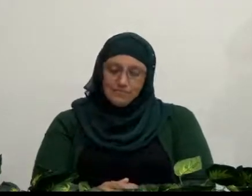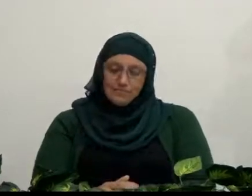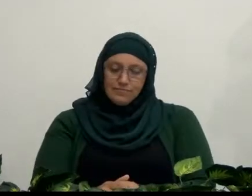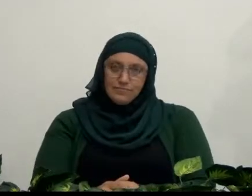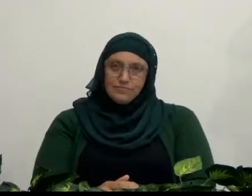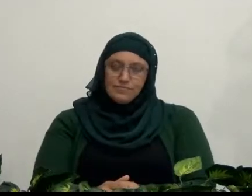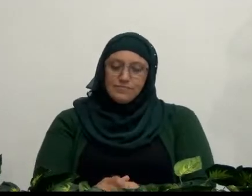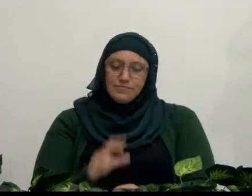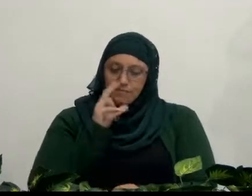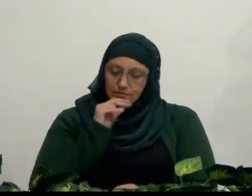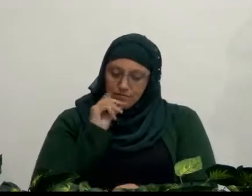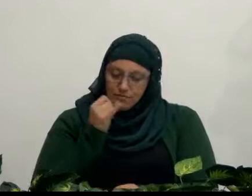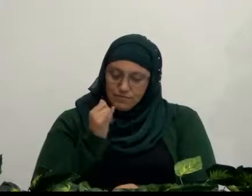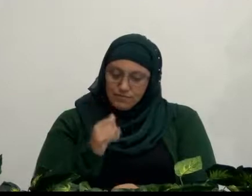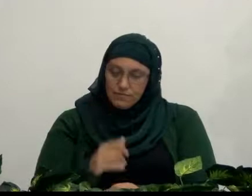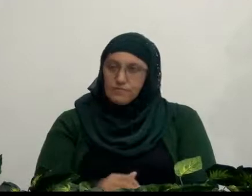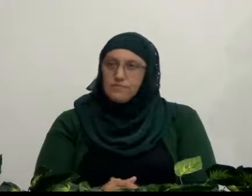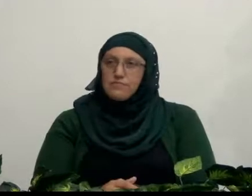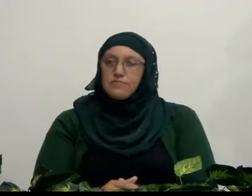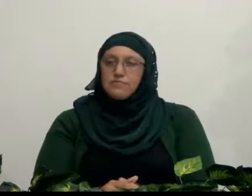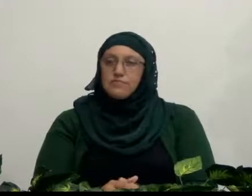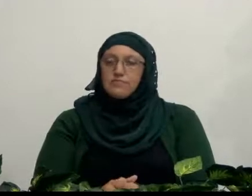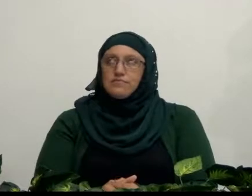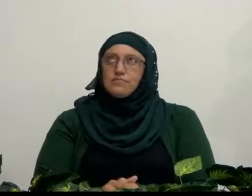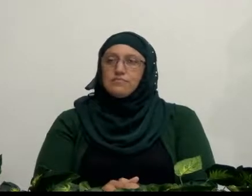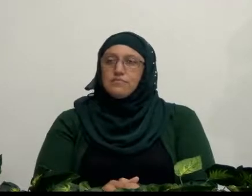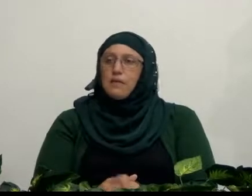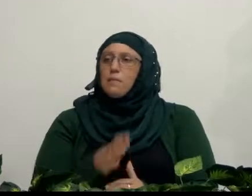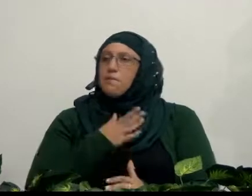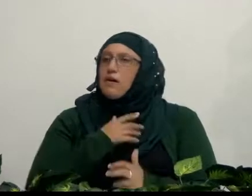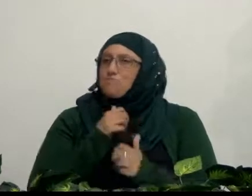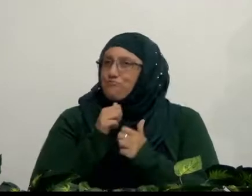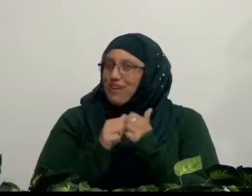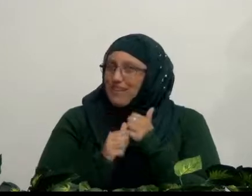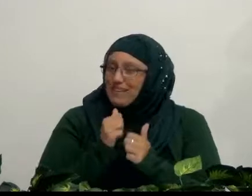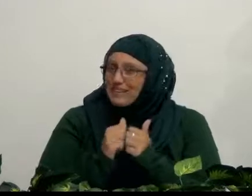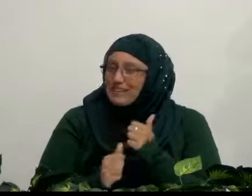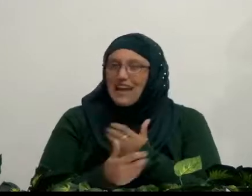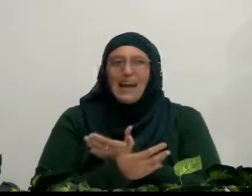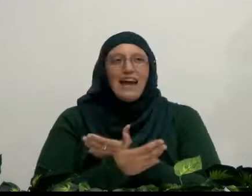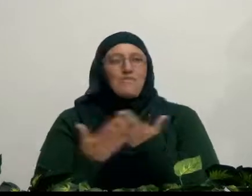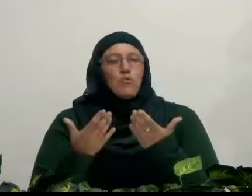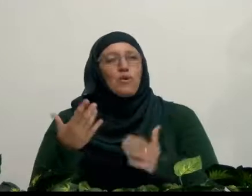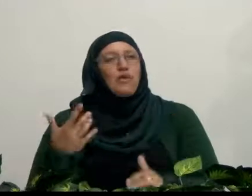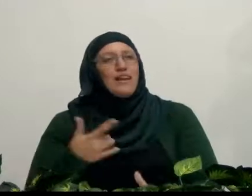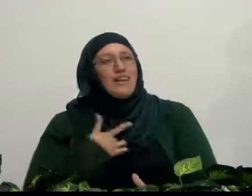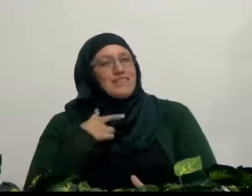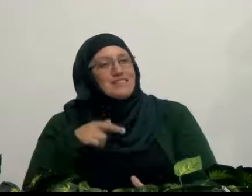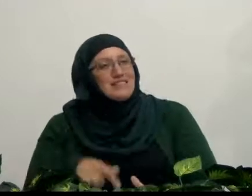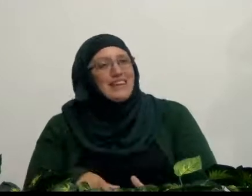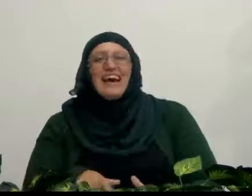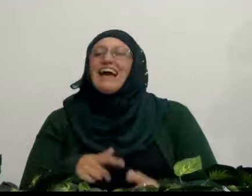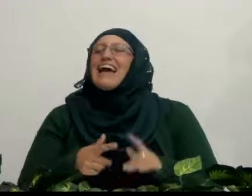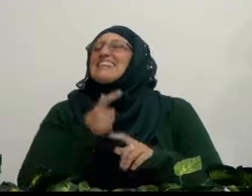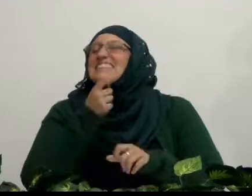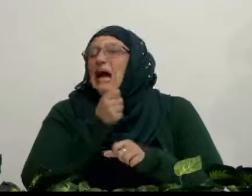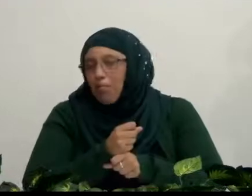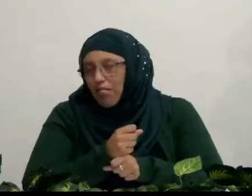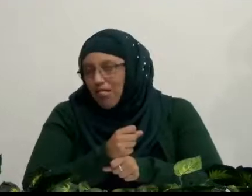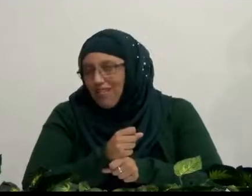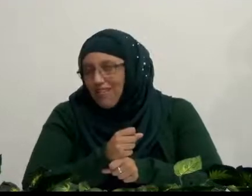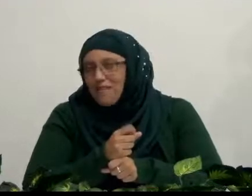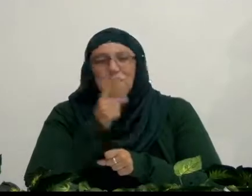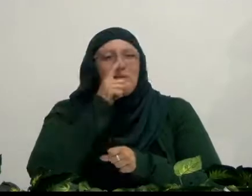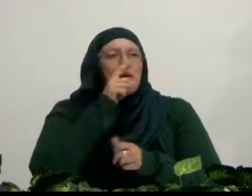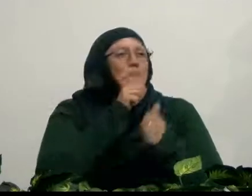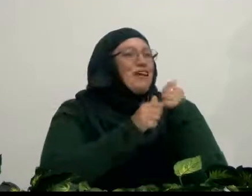fillah akhawain akhawain." Brothers, every resident, every citizen of Sydney, I'm paraphrasing it so that you